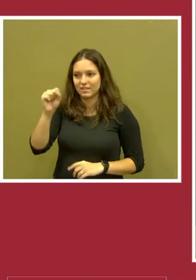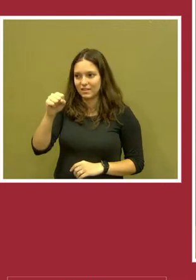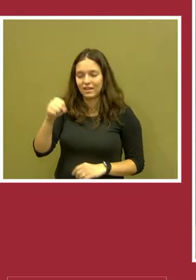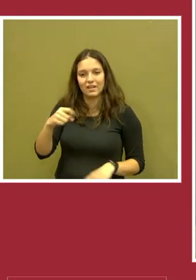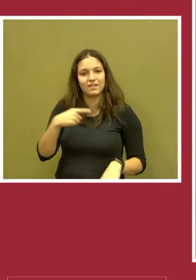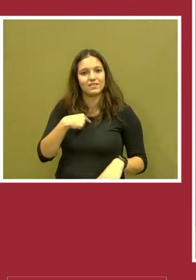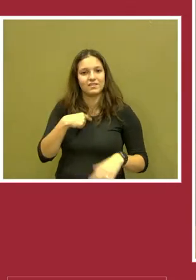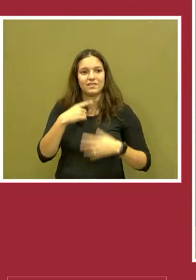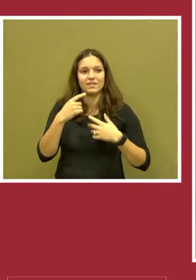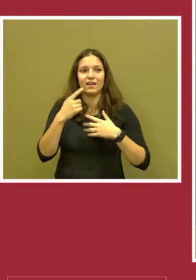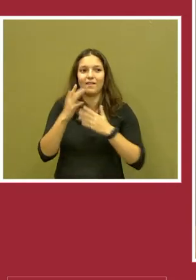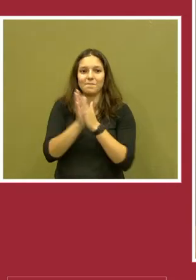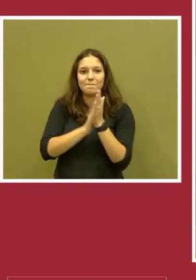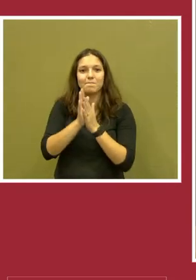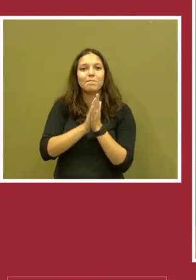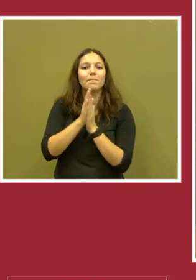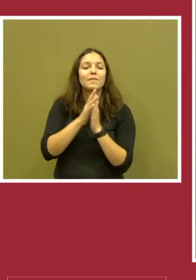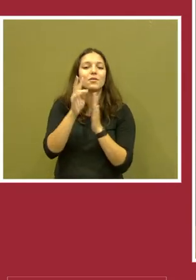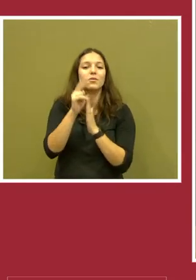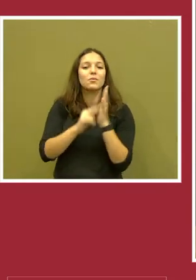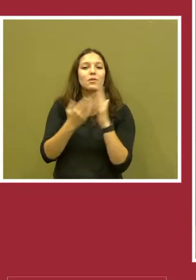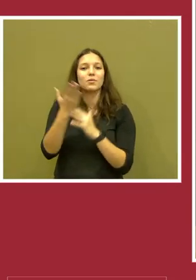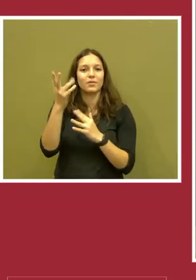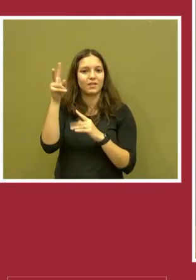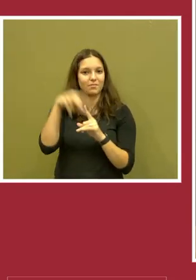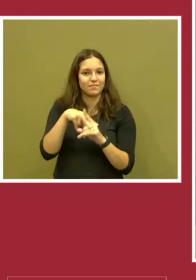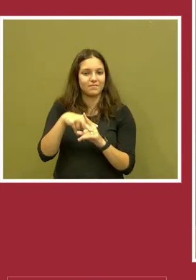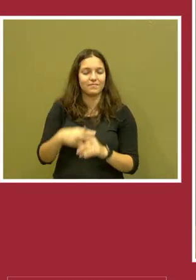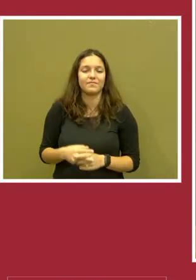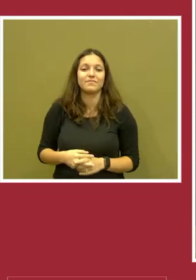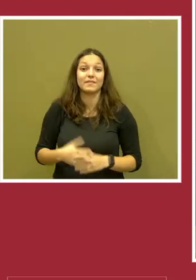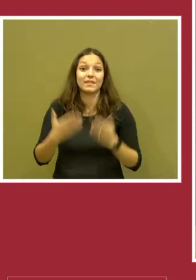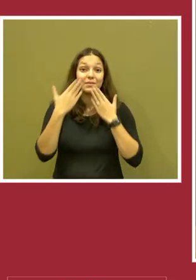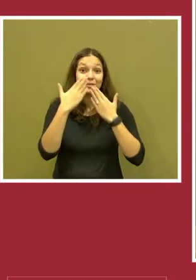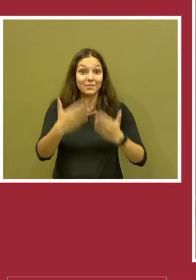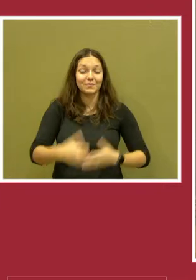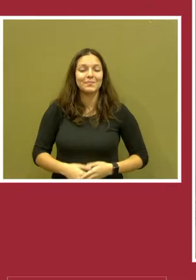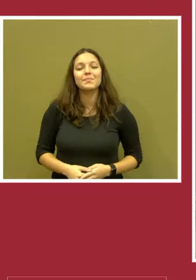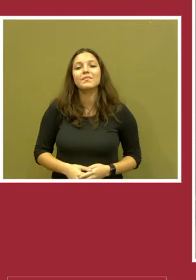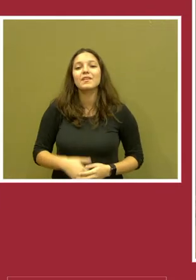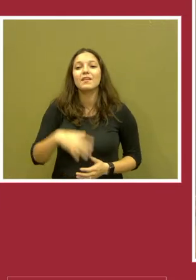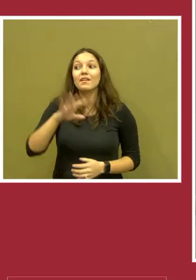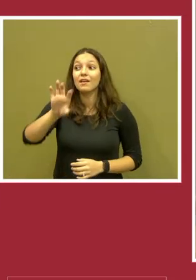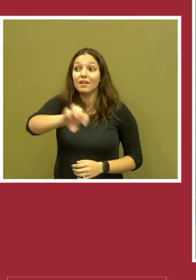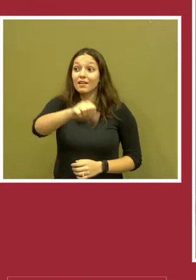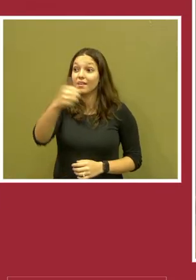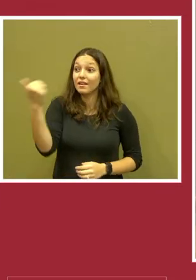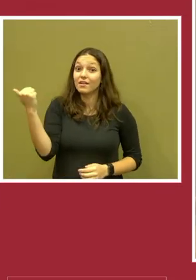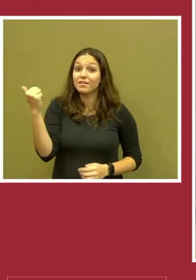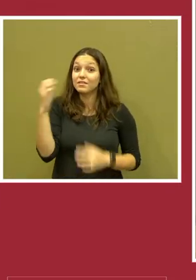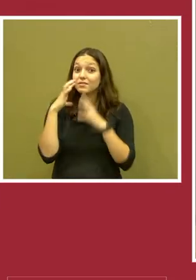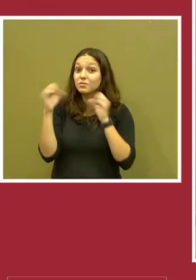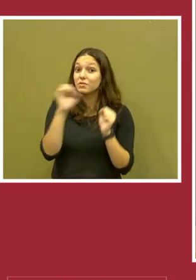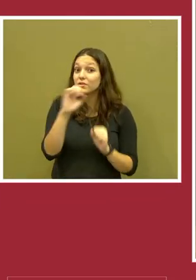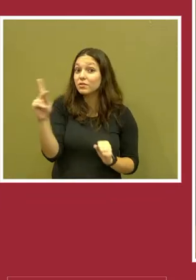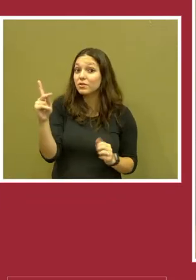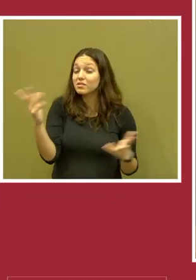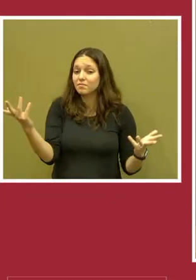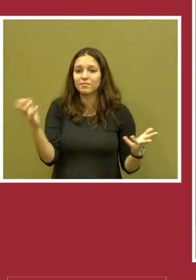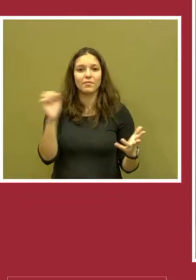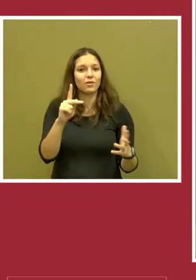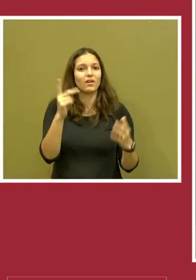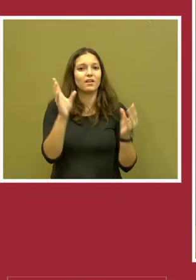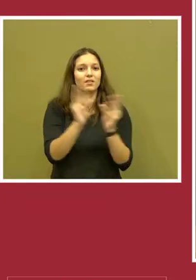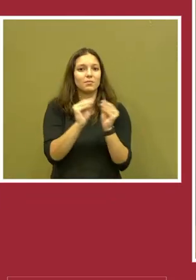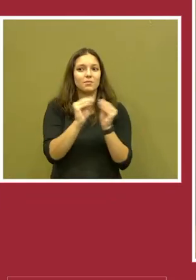read through all of those applications. Thank you. Anything else, Superintendent Cook? Great, then this